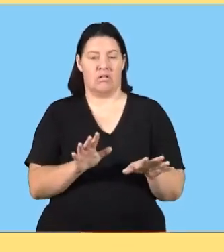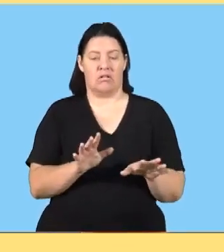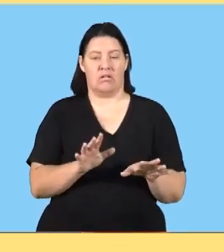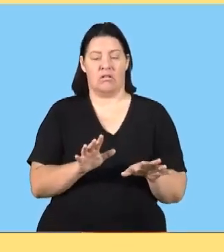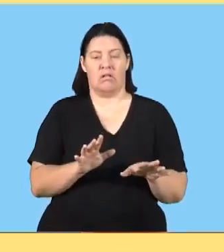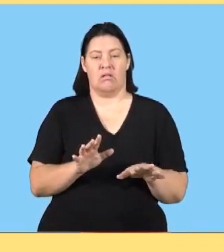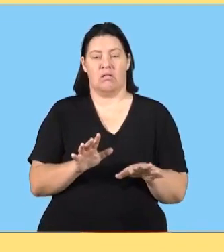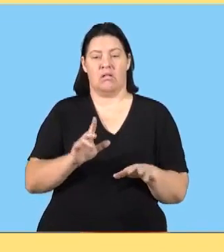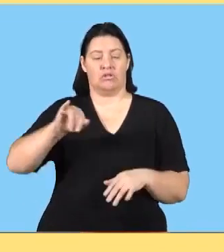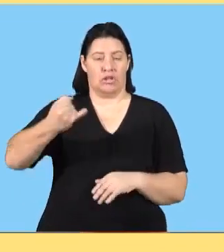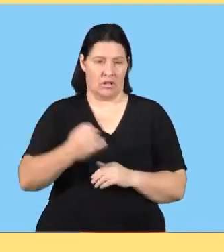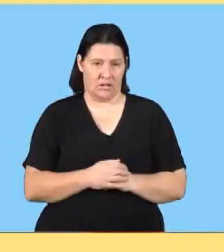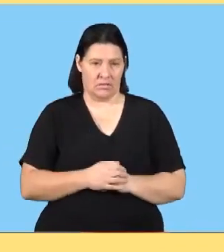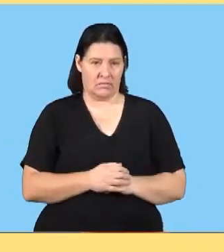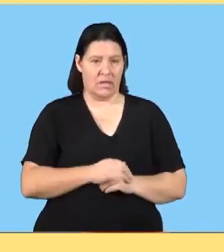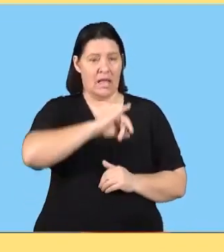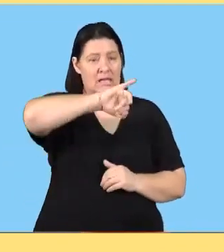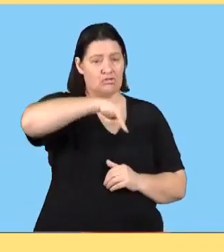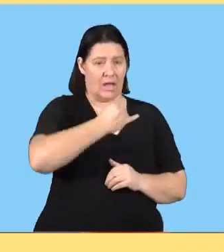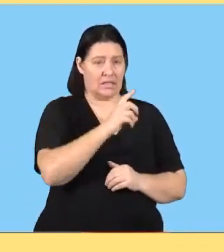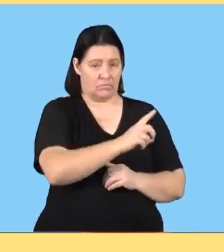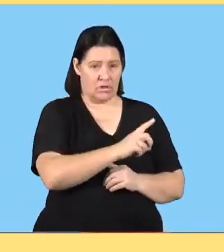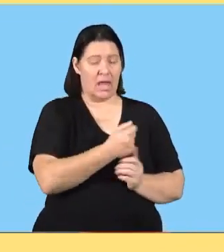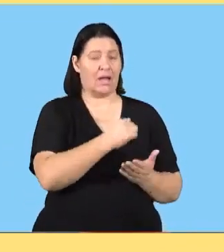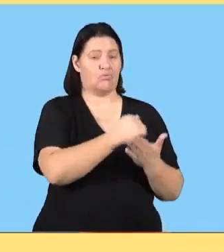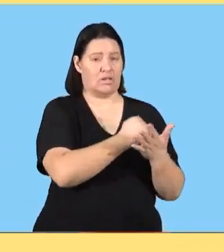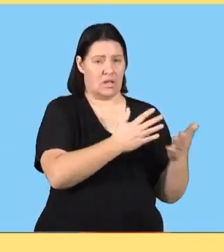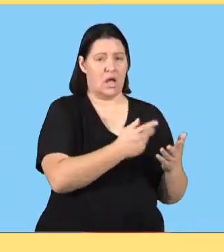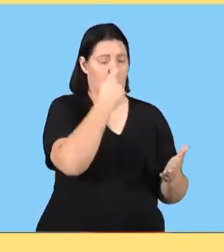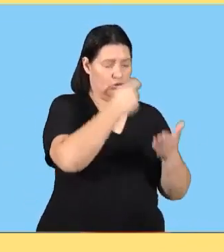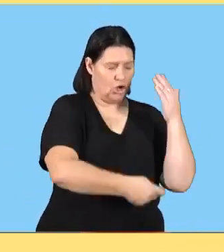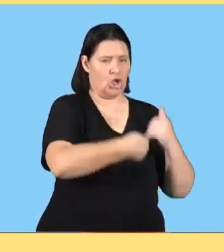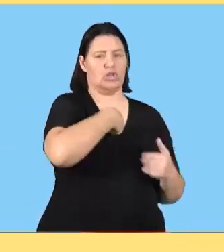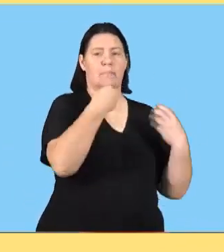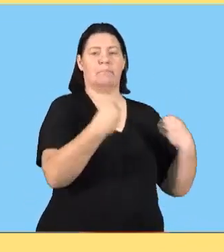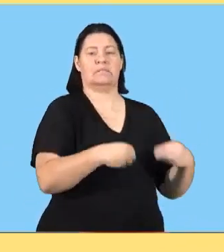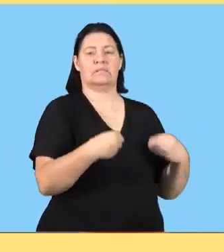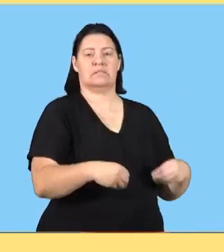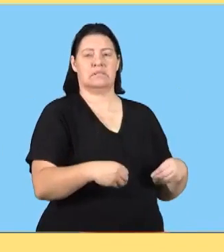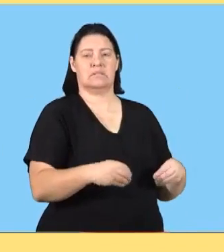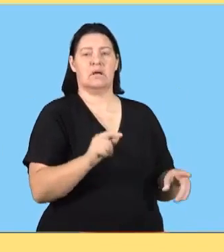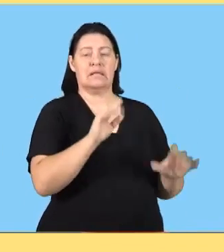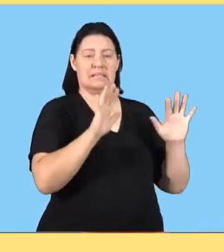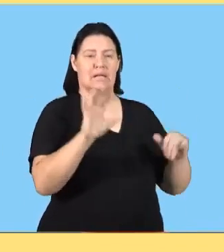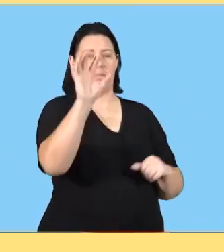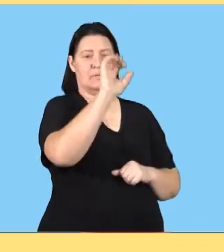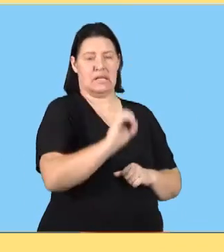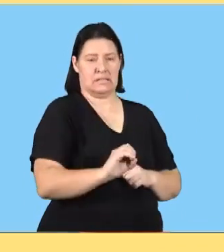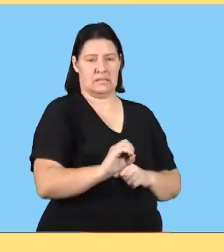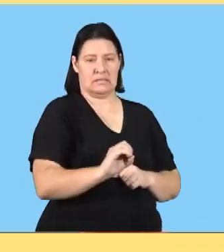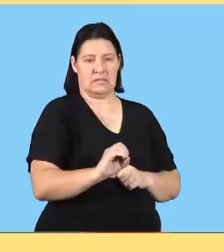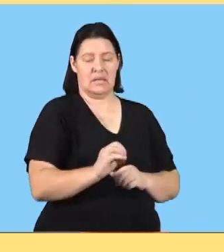general journal. Jack Distributors, a creditor, charged the business overdue account with